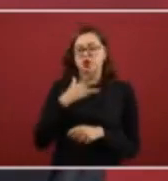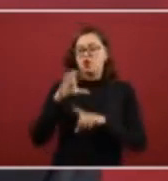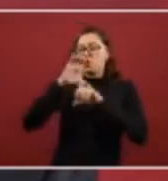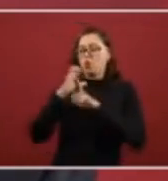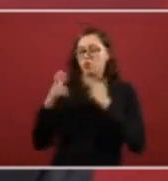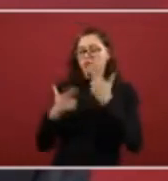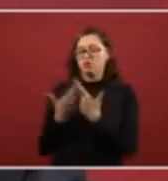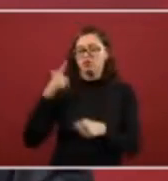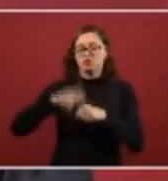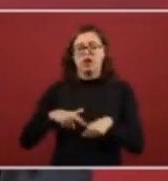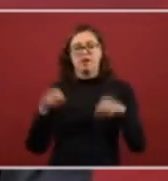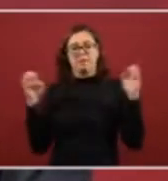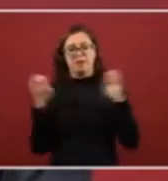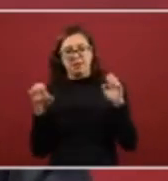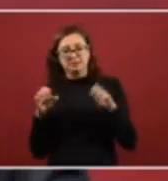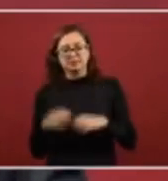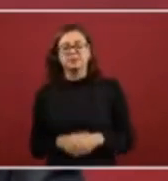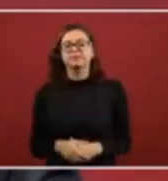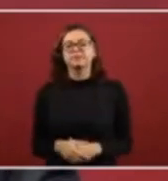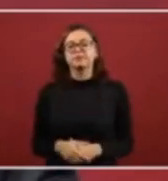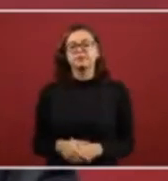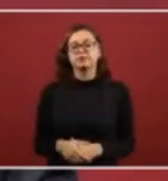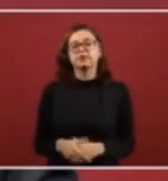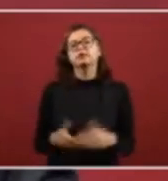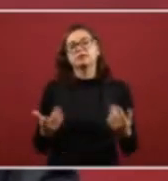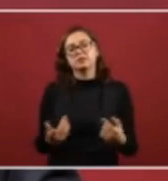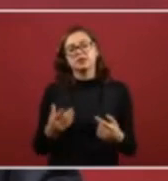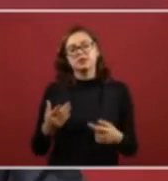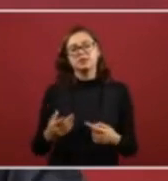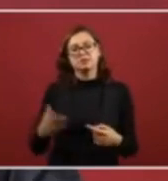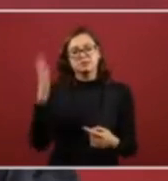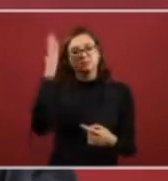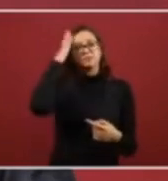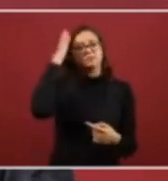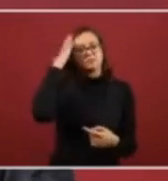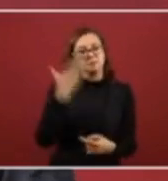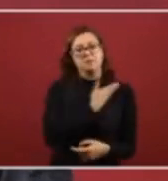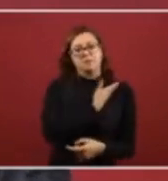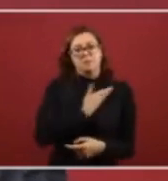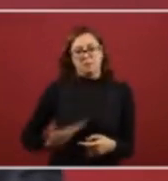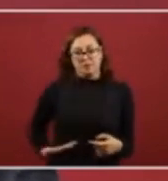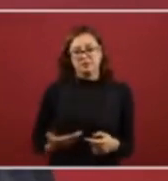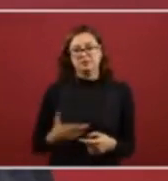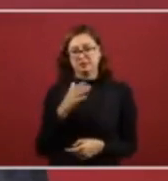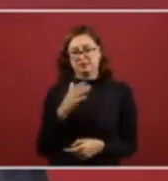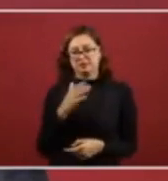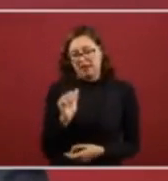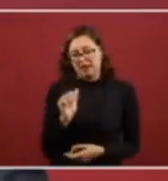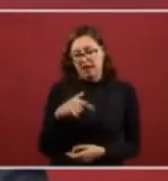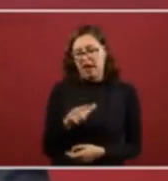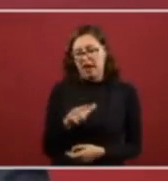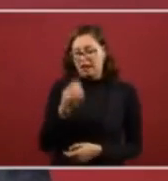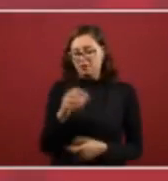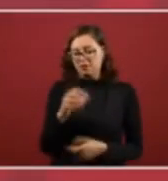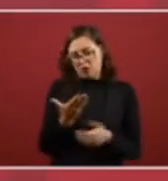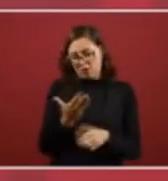we have a committee, national committee of emergencies, that would be presided over with the president,